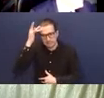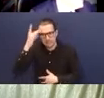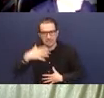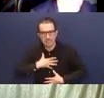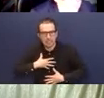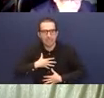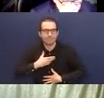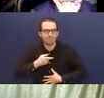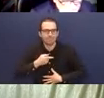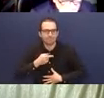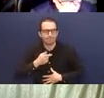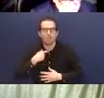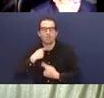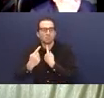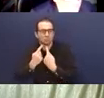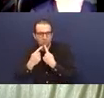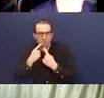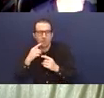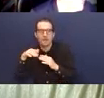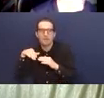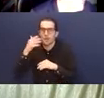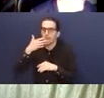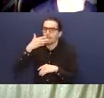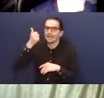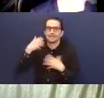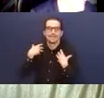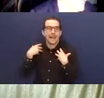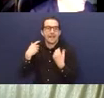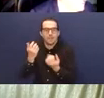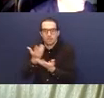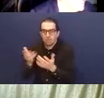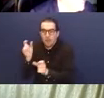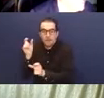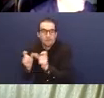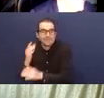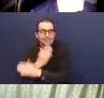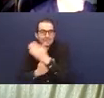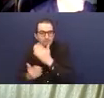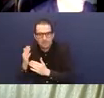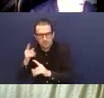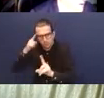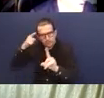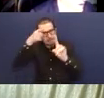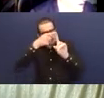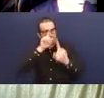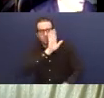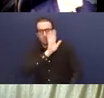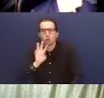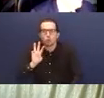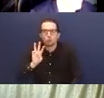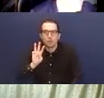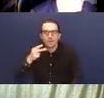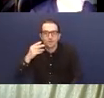I'll just try to increase the font because I'm not able to read it very